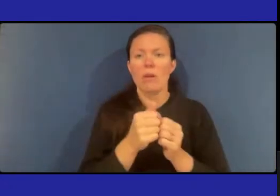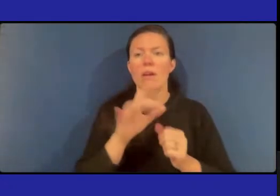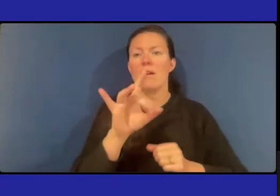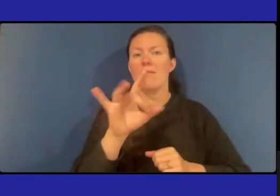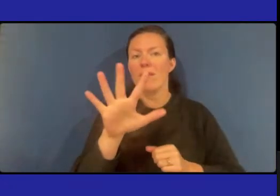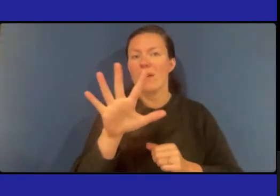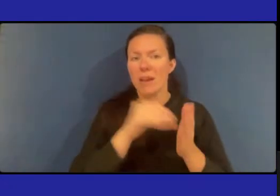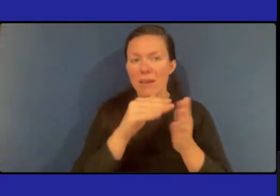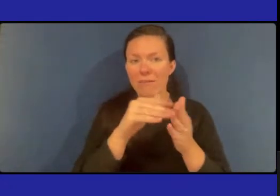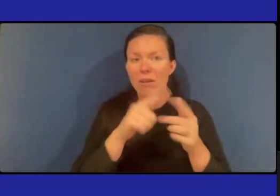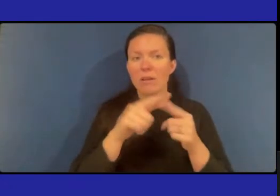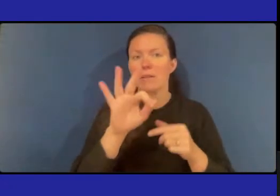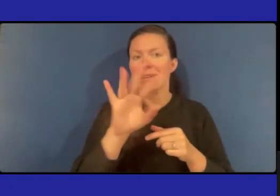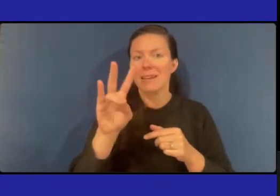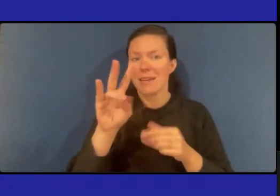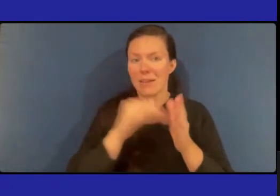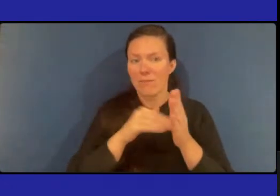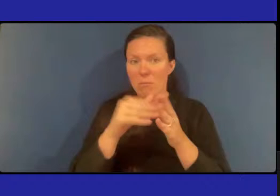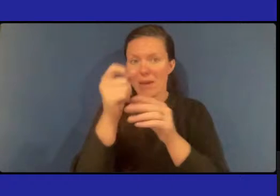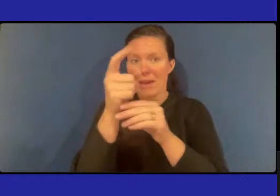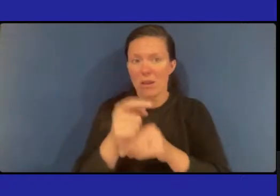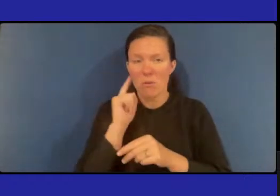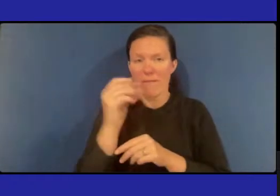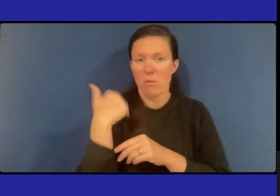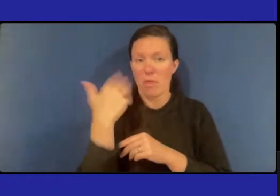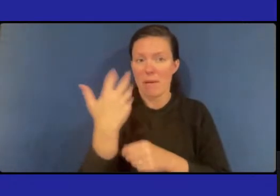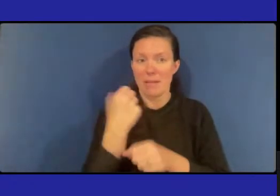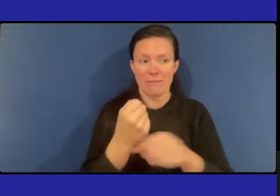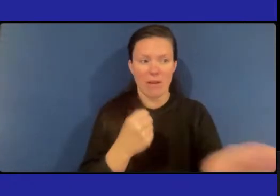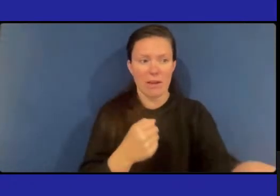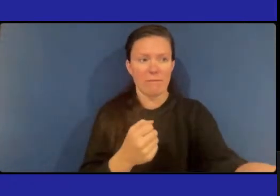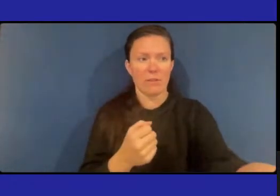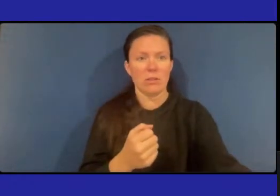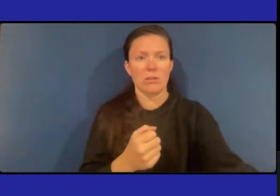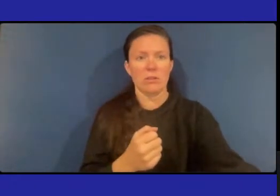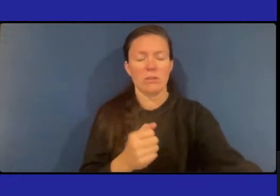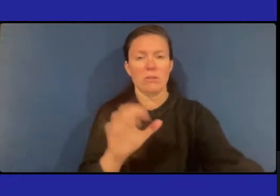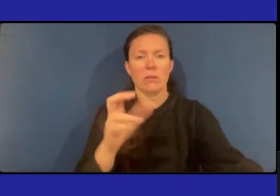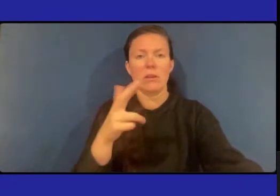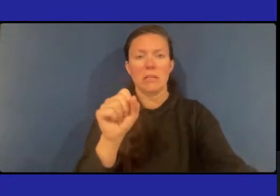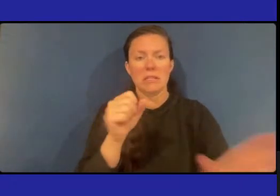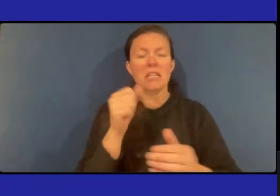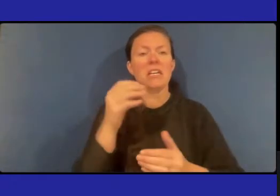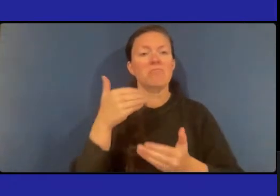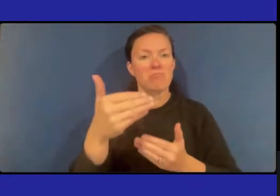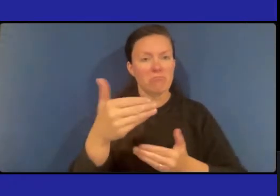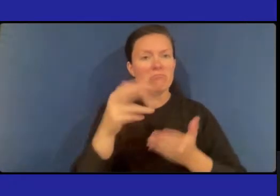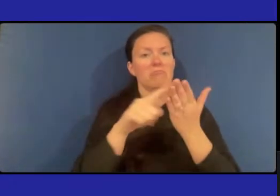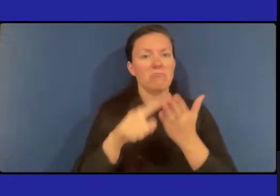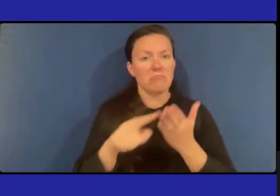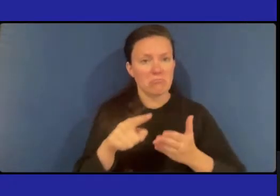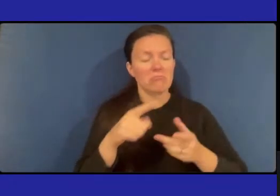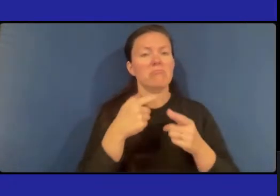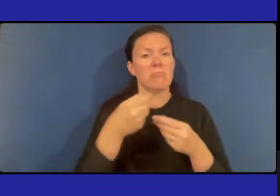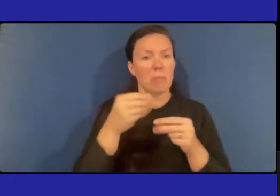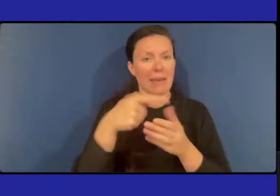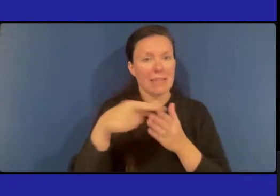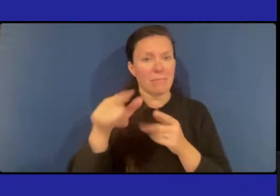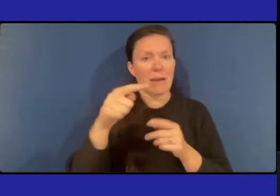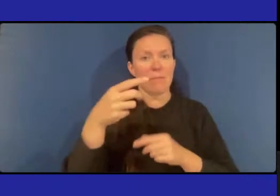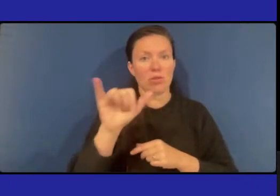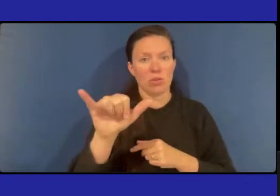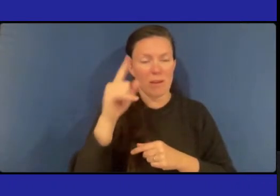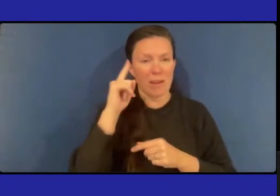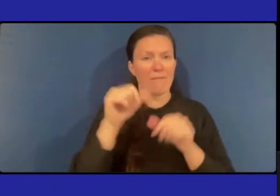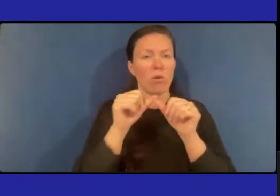to $97 million annually over the last 5 years. CHS regularly audits and reconciles payments to PAGNI as part of our